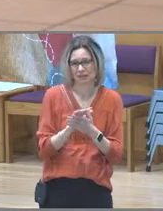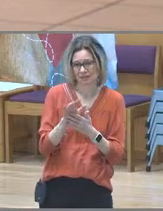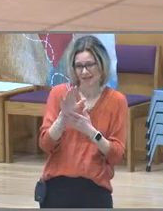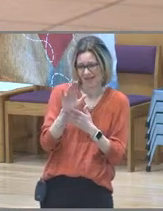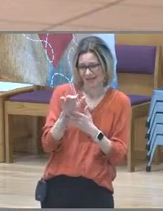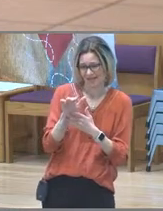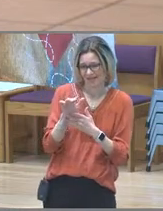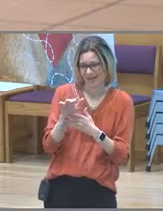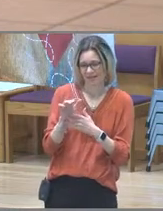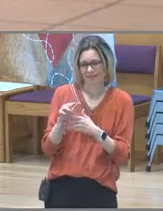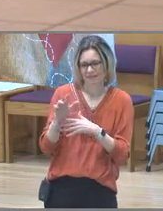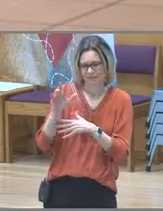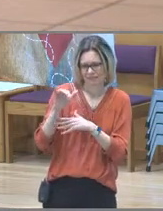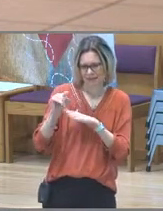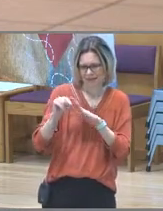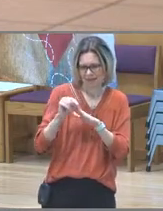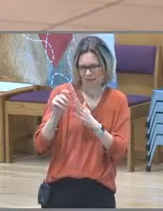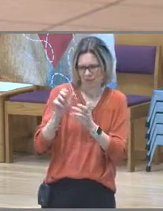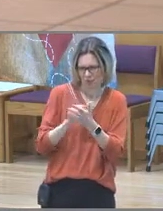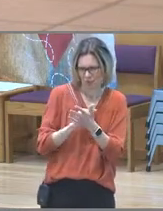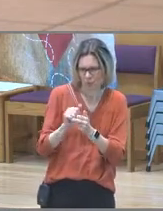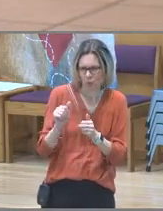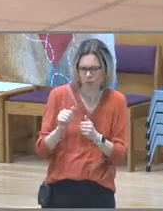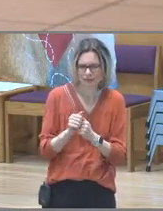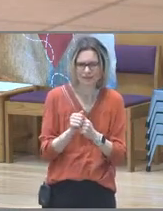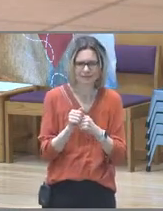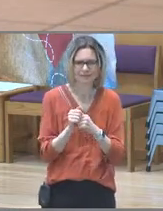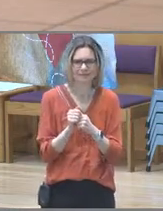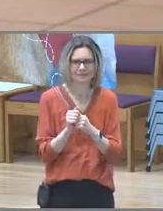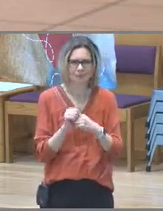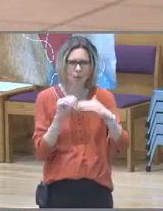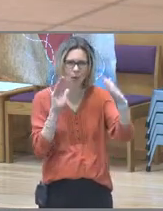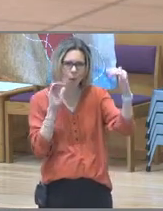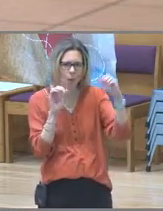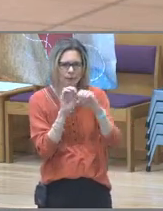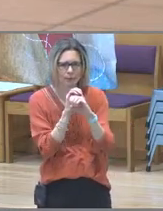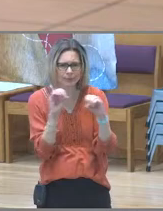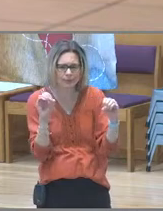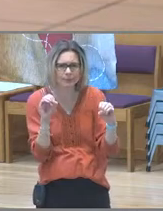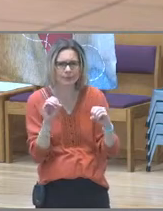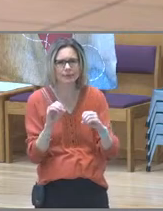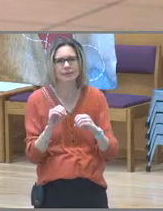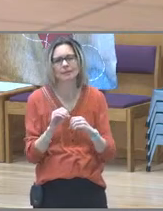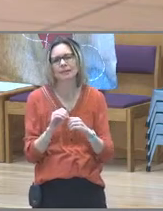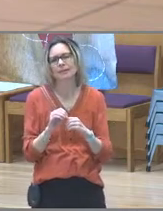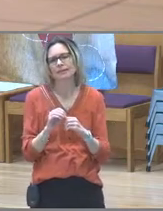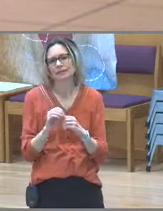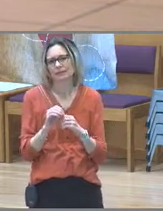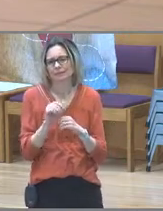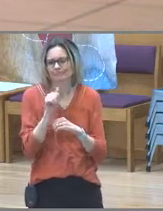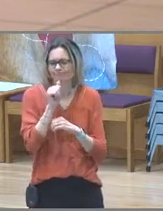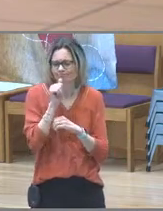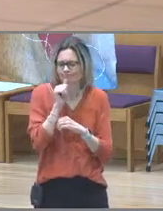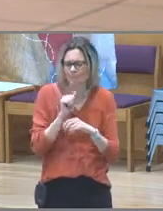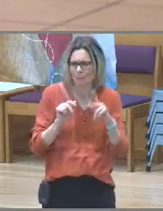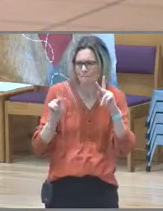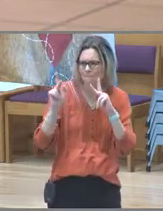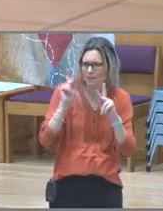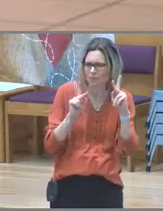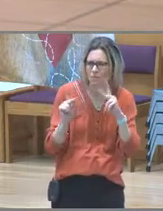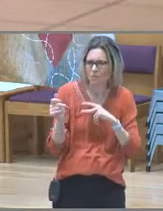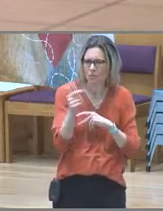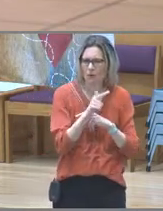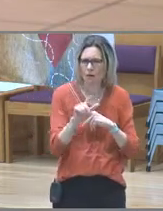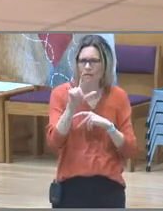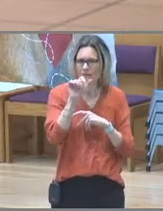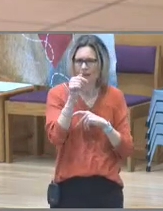was destroyed. Hopelessness, subjection to the of entire peoples in Latin America